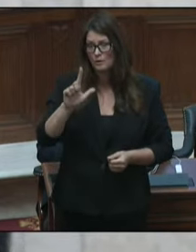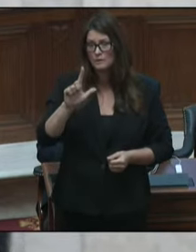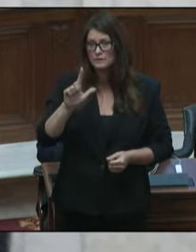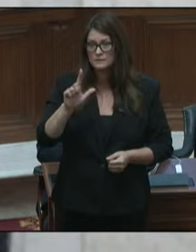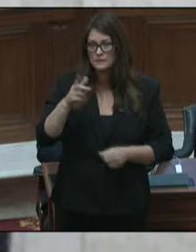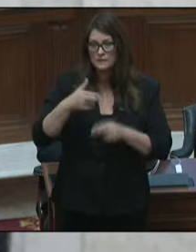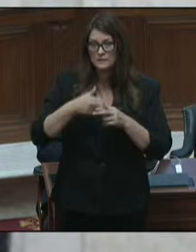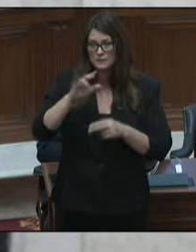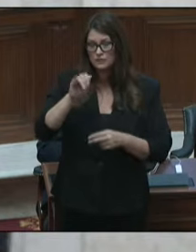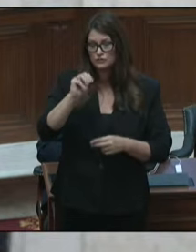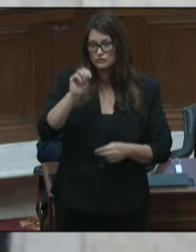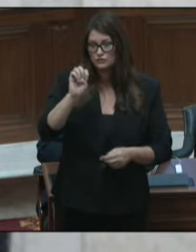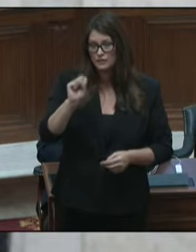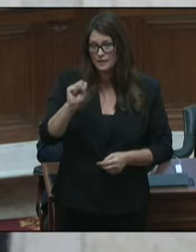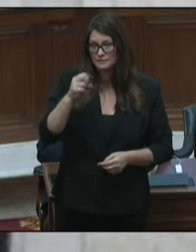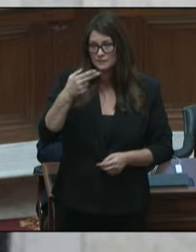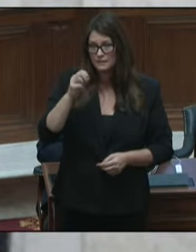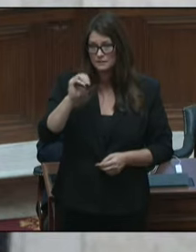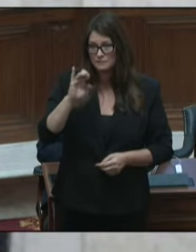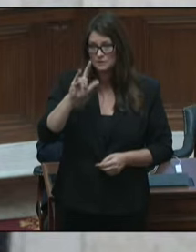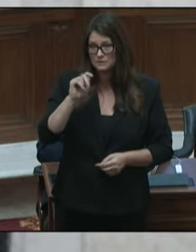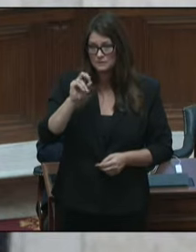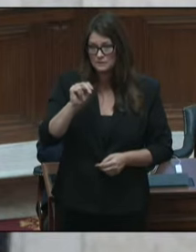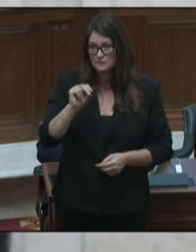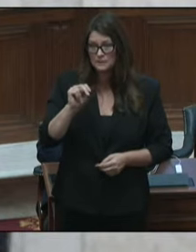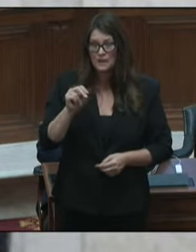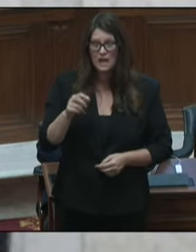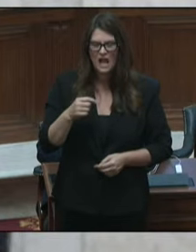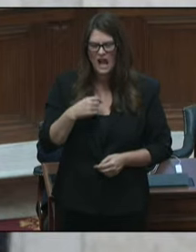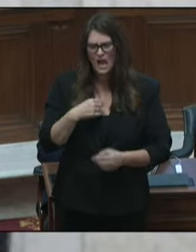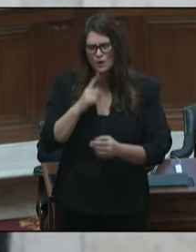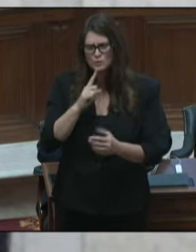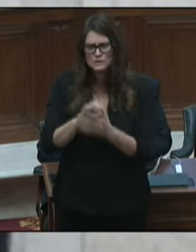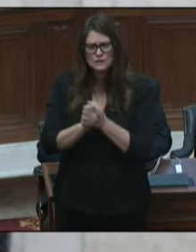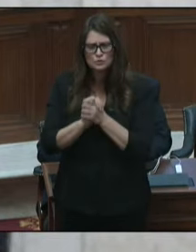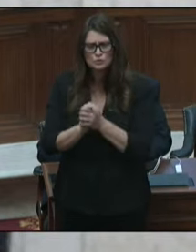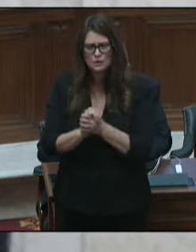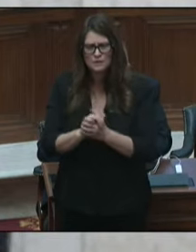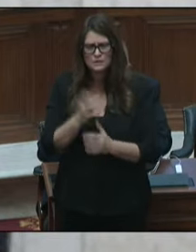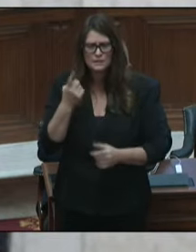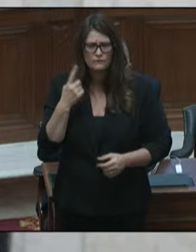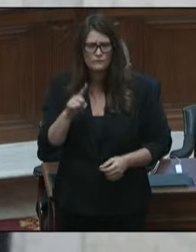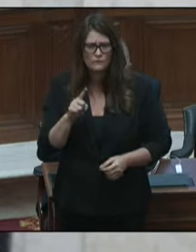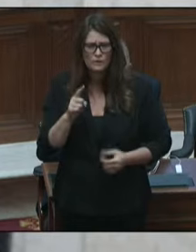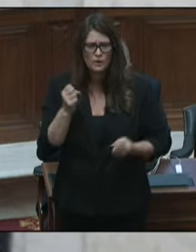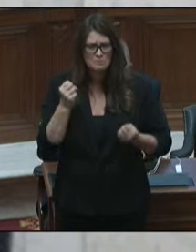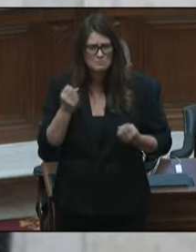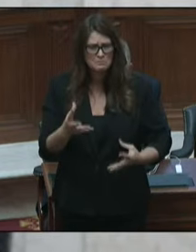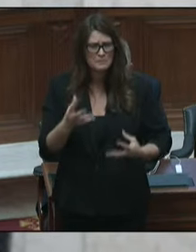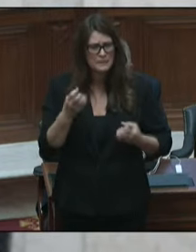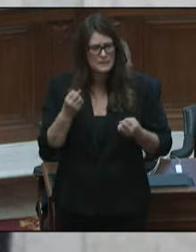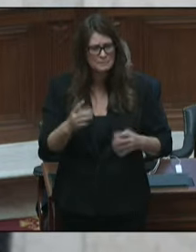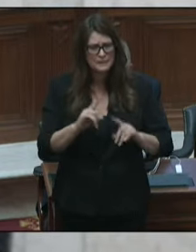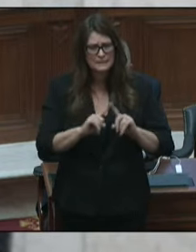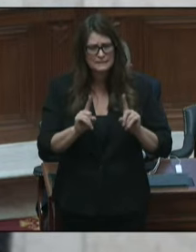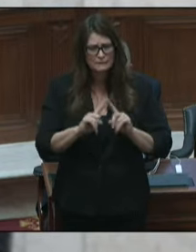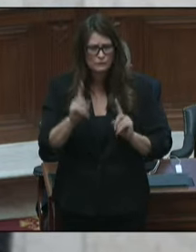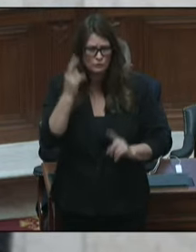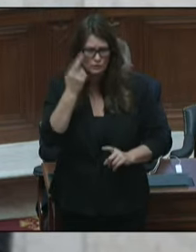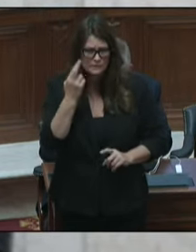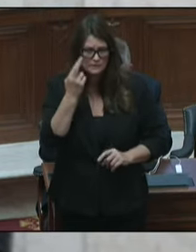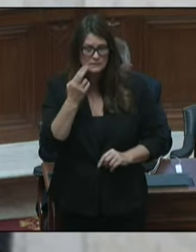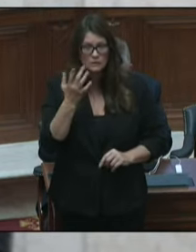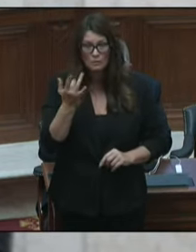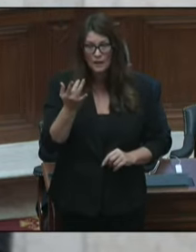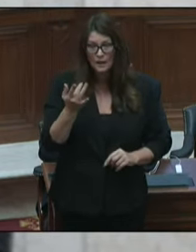name is James Hamilton. And absolutely, I congratulate him in many, many, many different ways. You